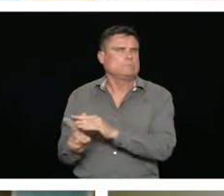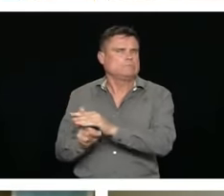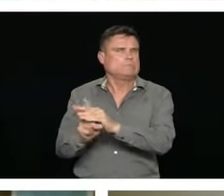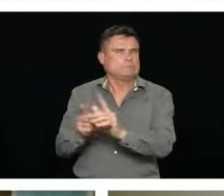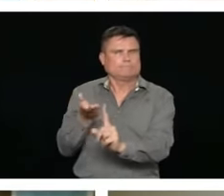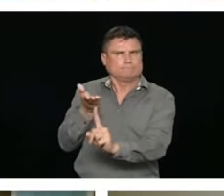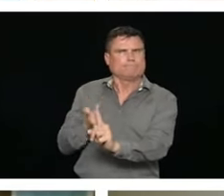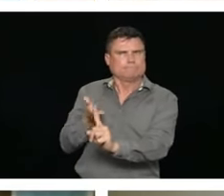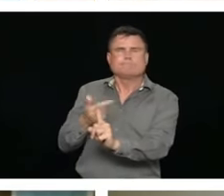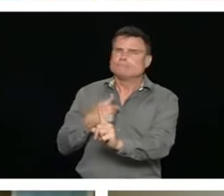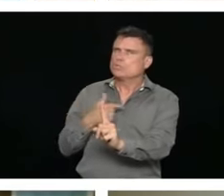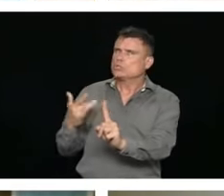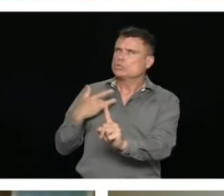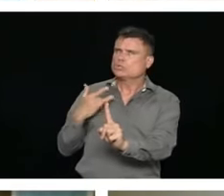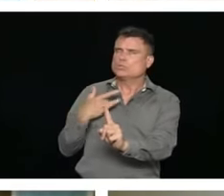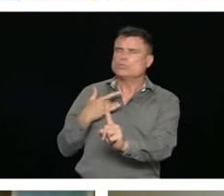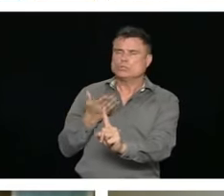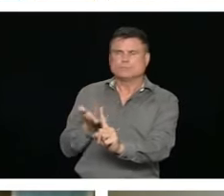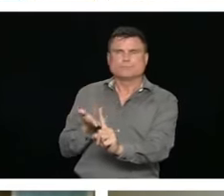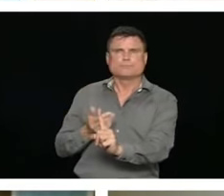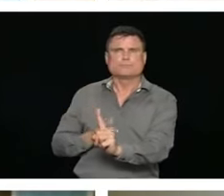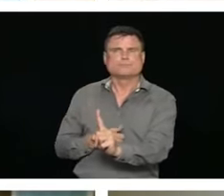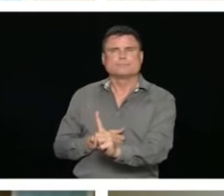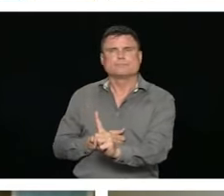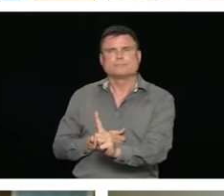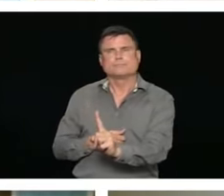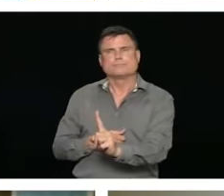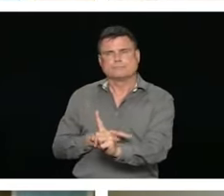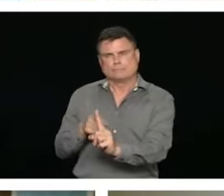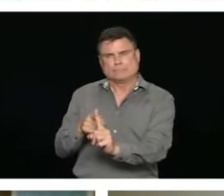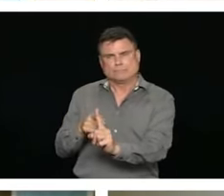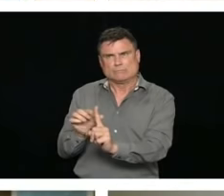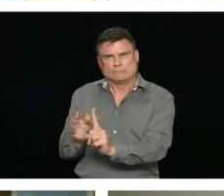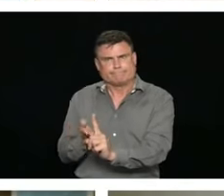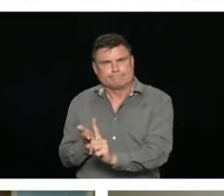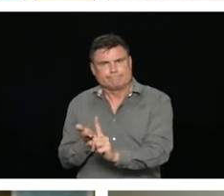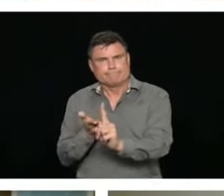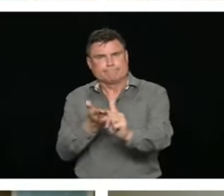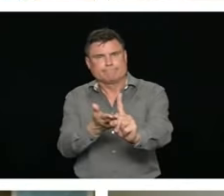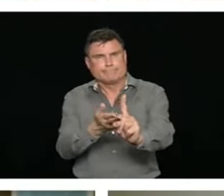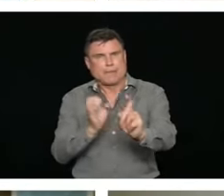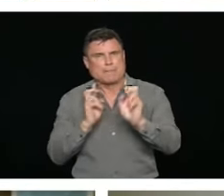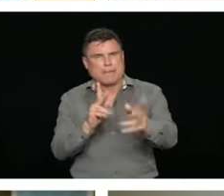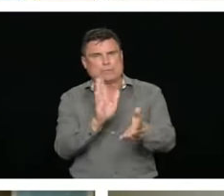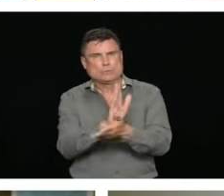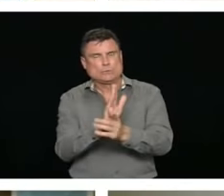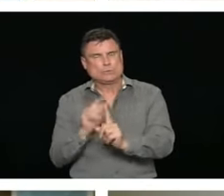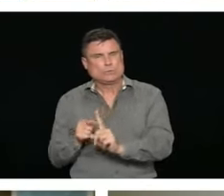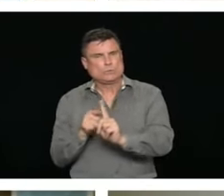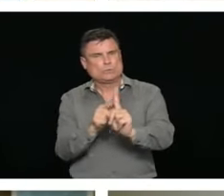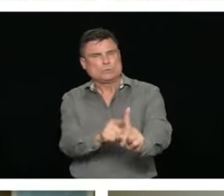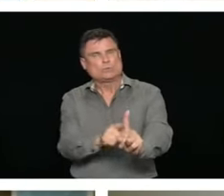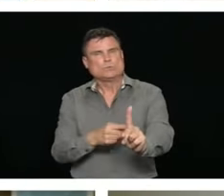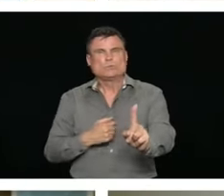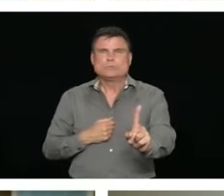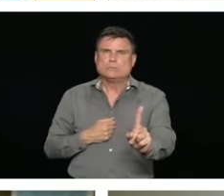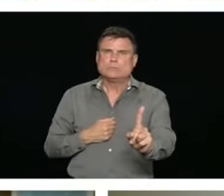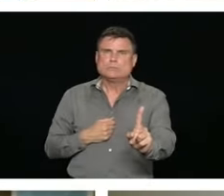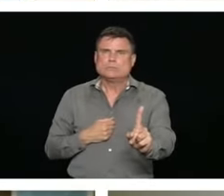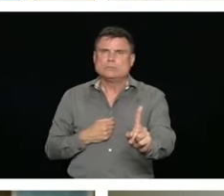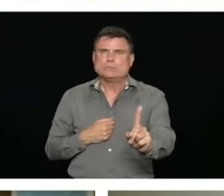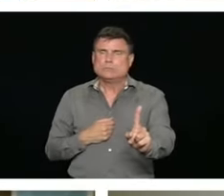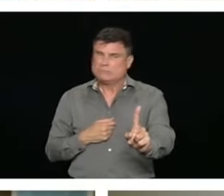COVID. How am I supposed to feel safe in sending our children when this is a provision included in the BC CDC guide plan? So,